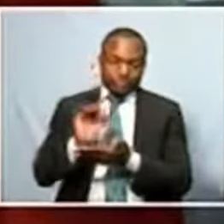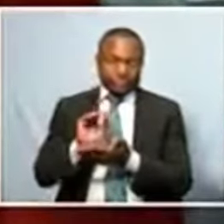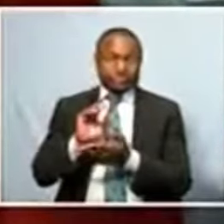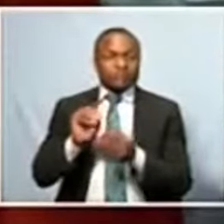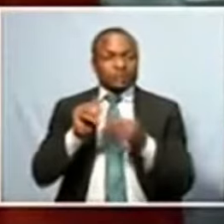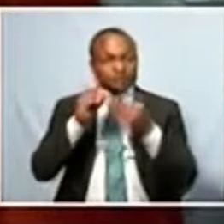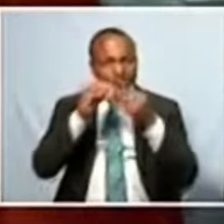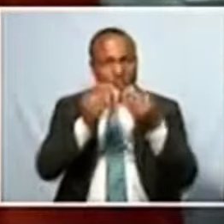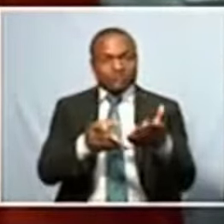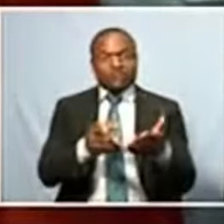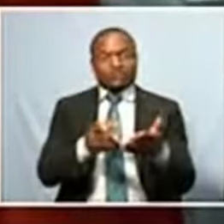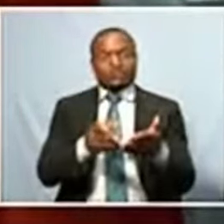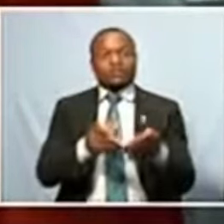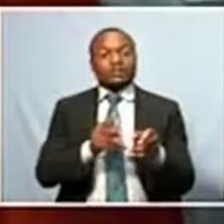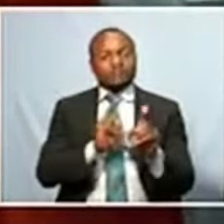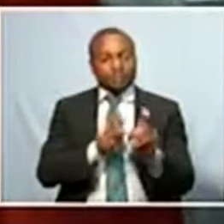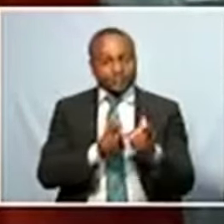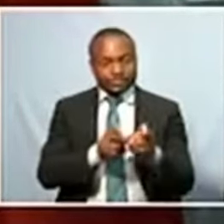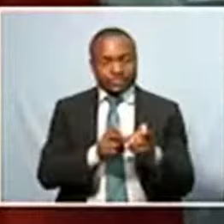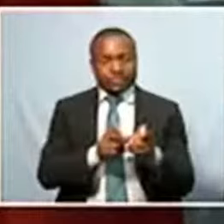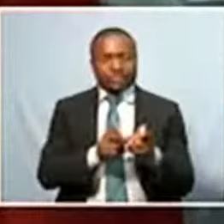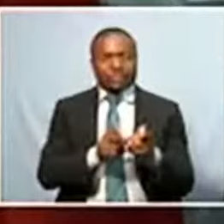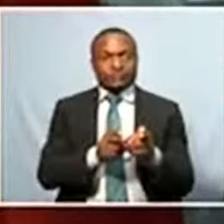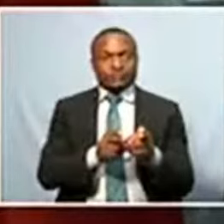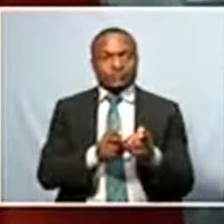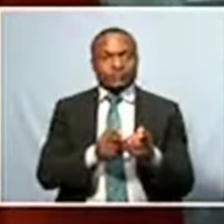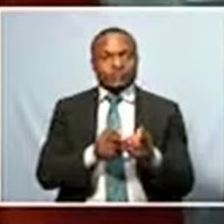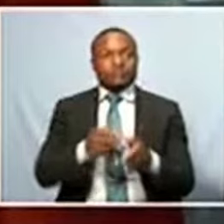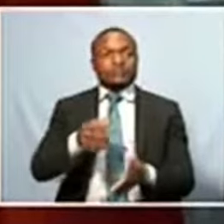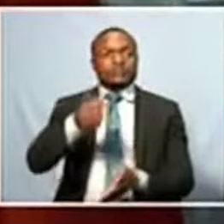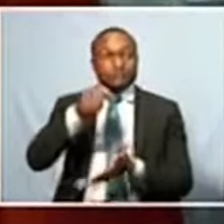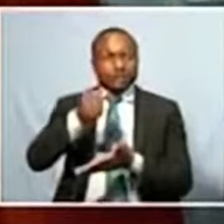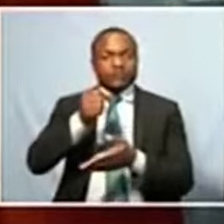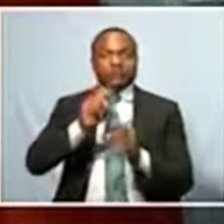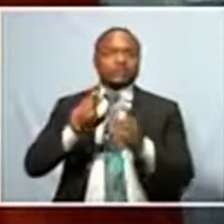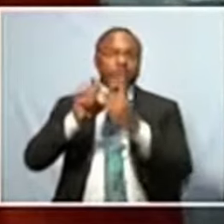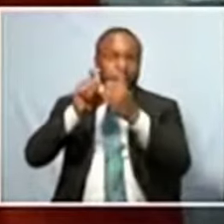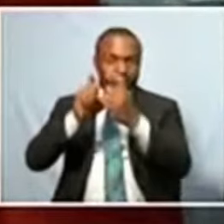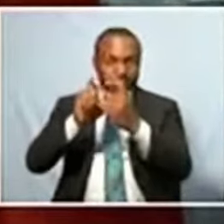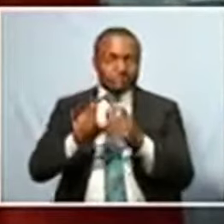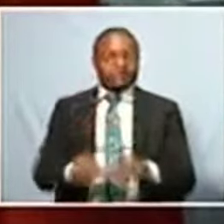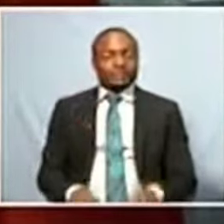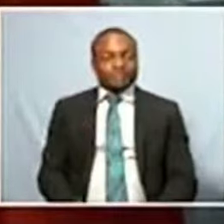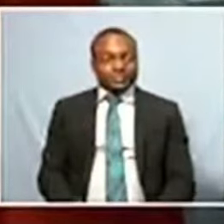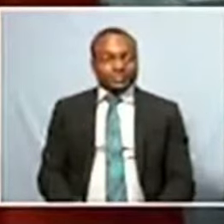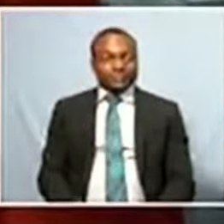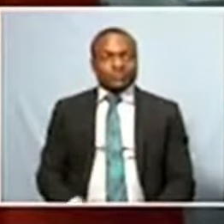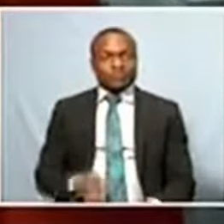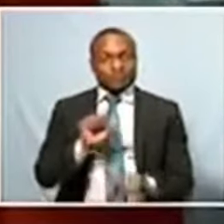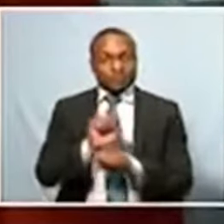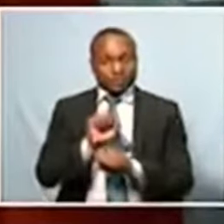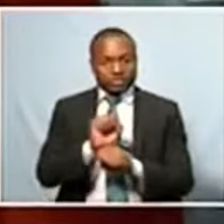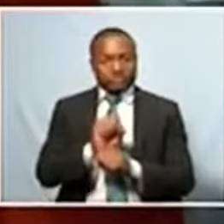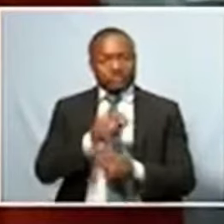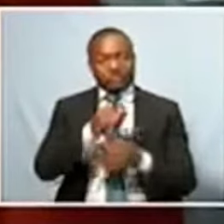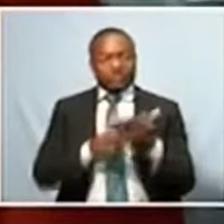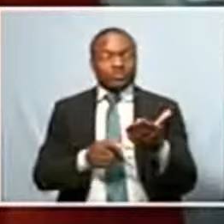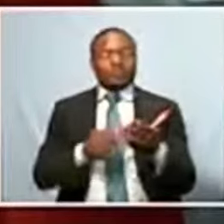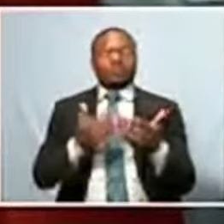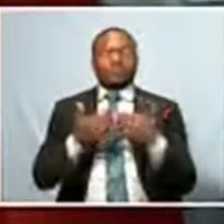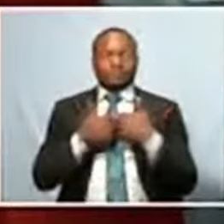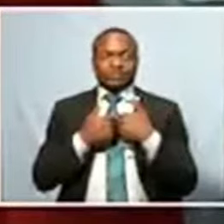the answer, basically due to budgetary constraints. So we are working within what we can